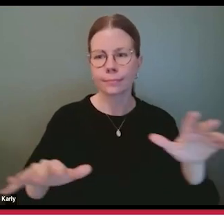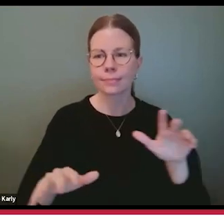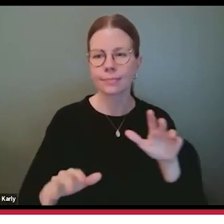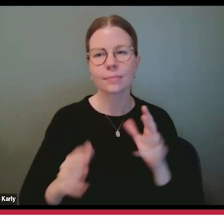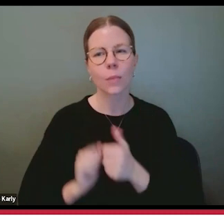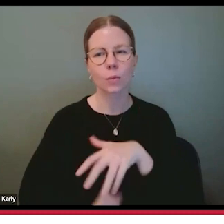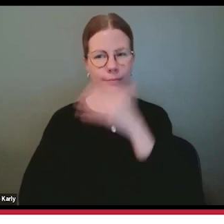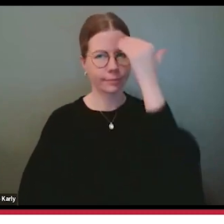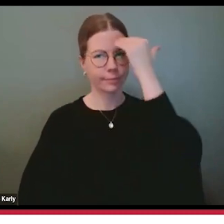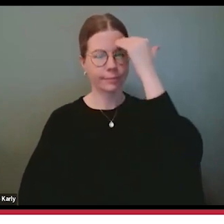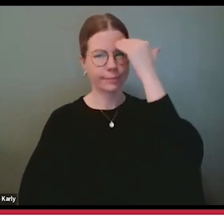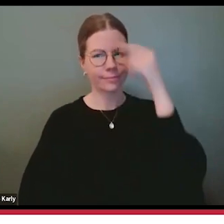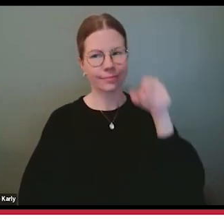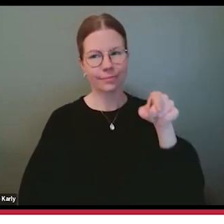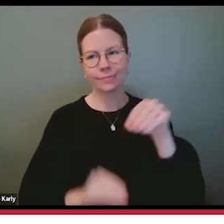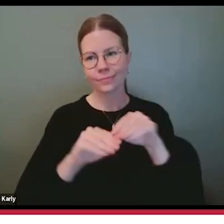outbreaks.